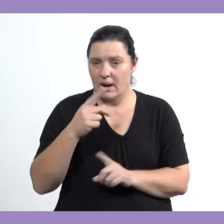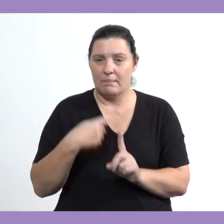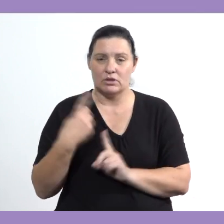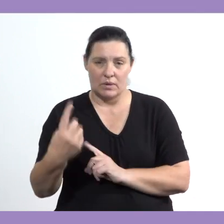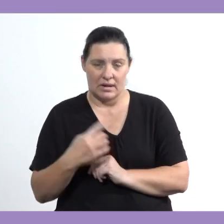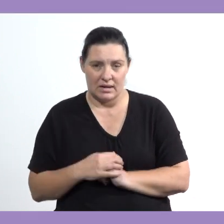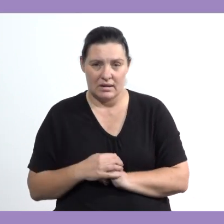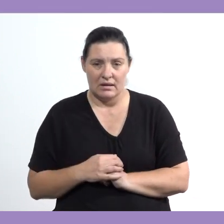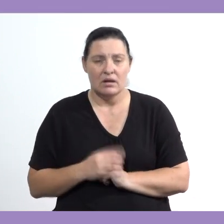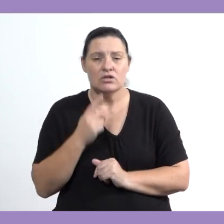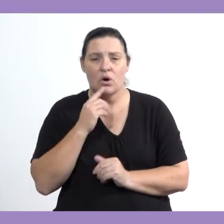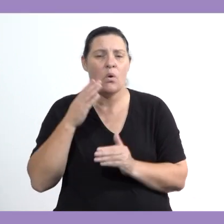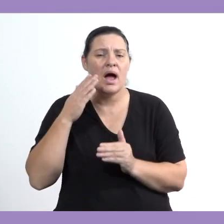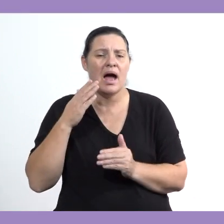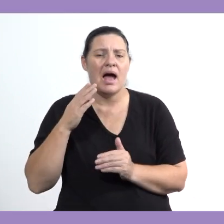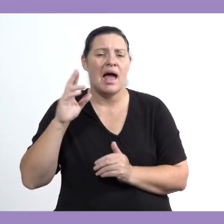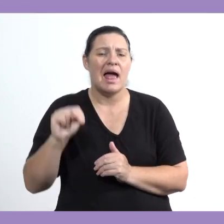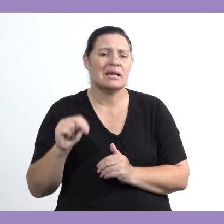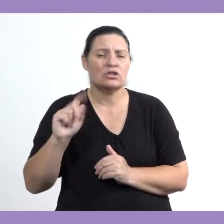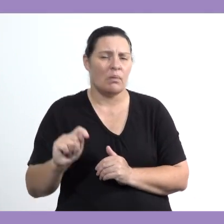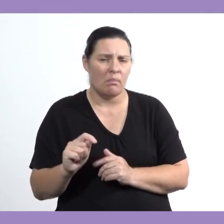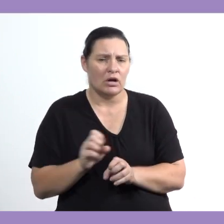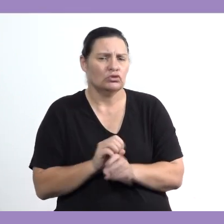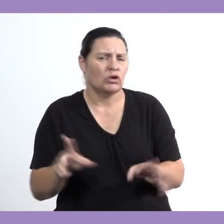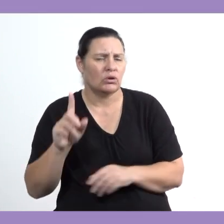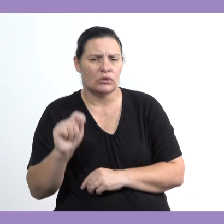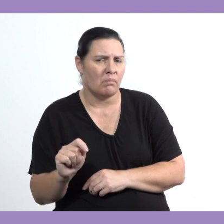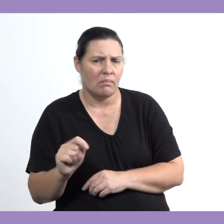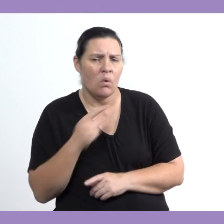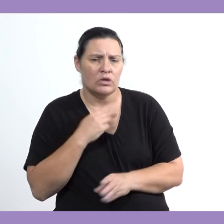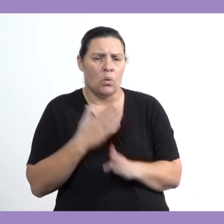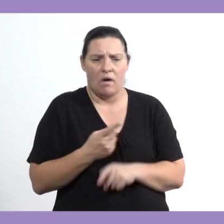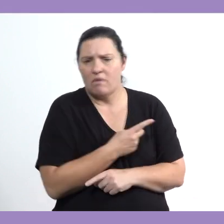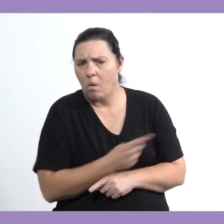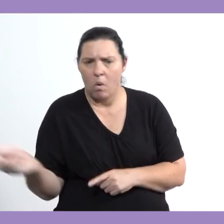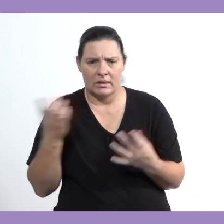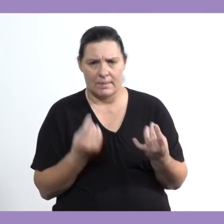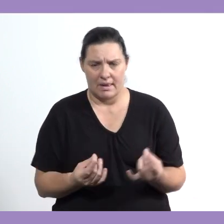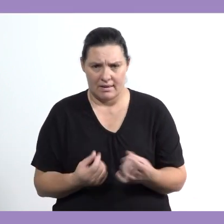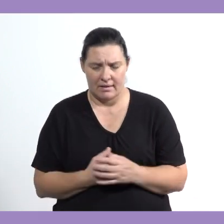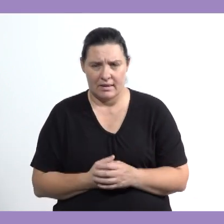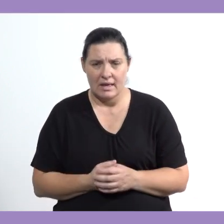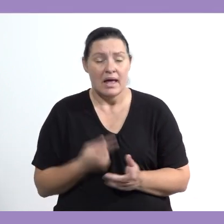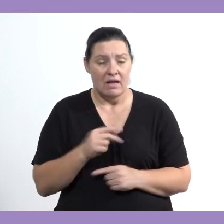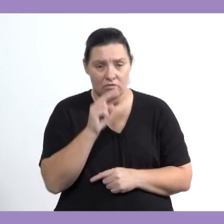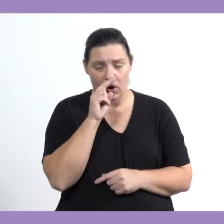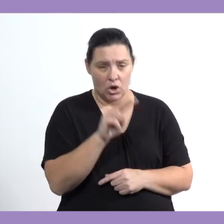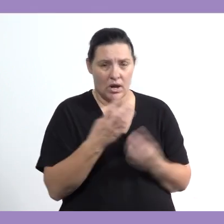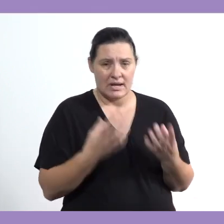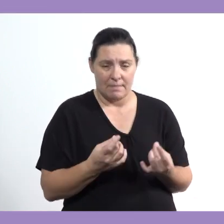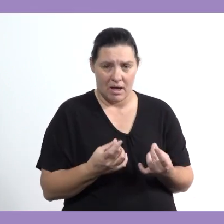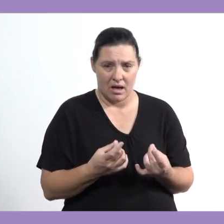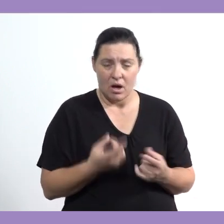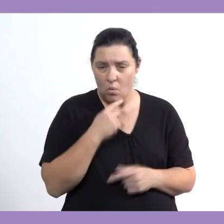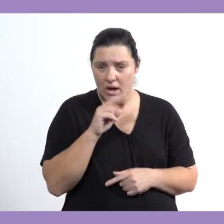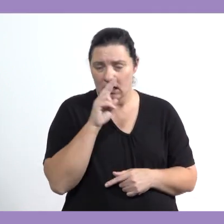squared plus 1. So what about the nth term, meaning the general term, the one that will work for all the numbers? Now, if we are looking